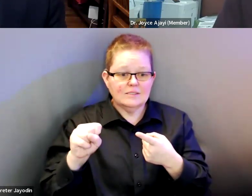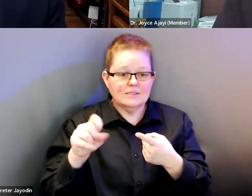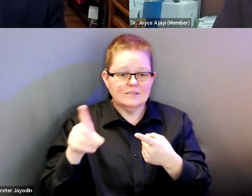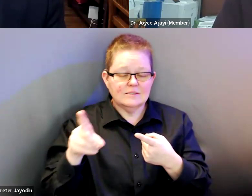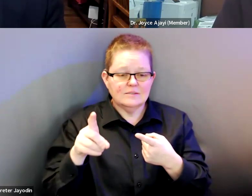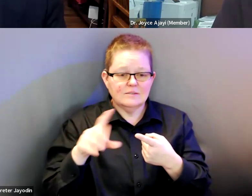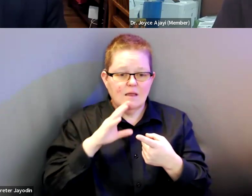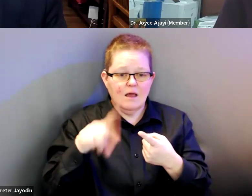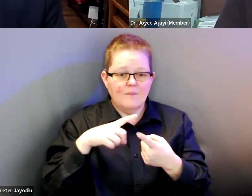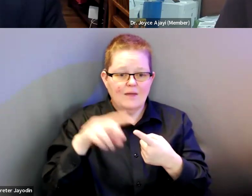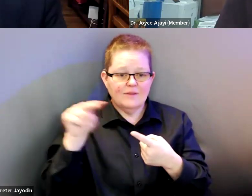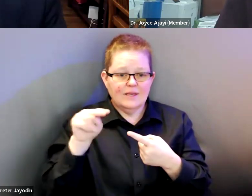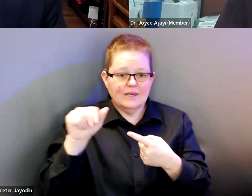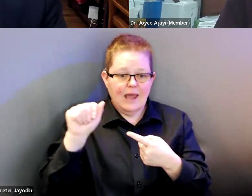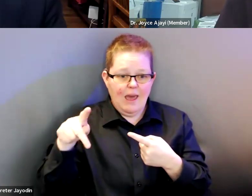RFI, please.